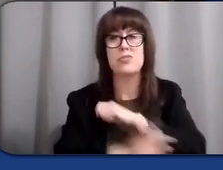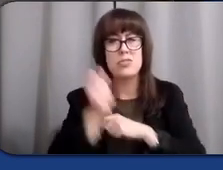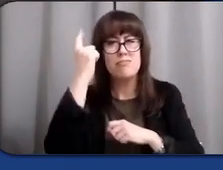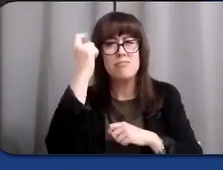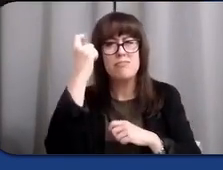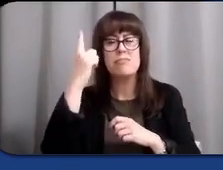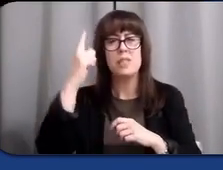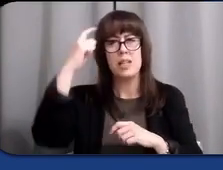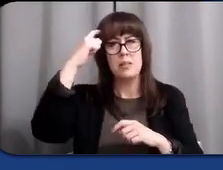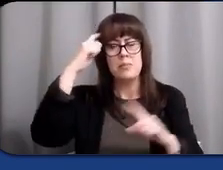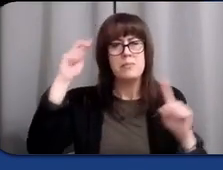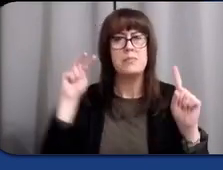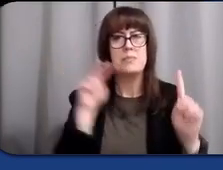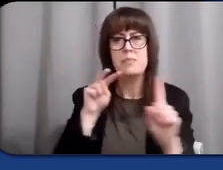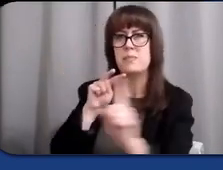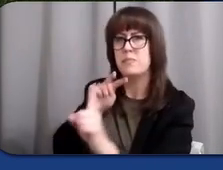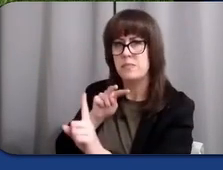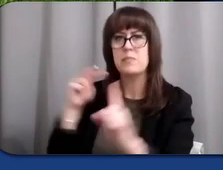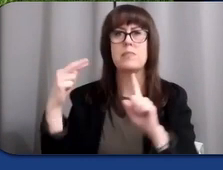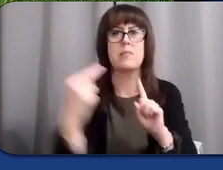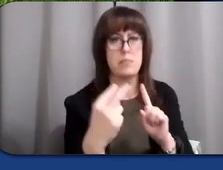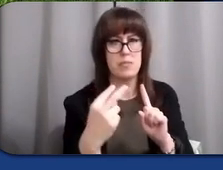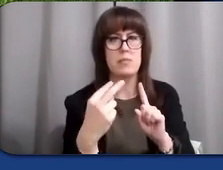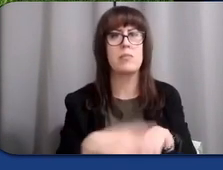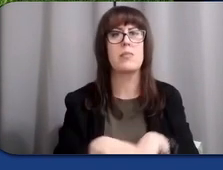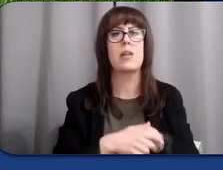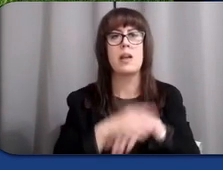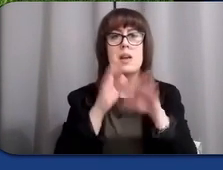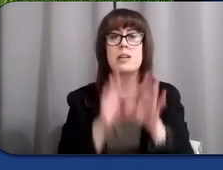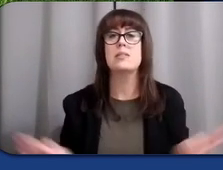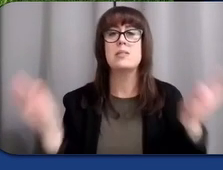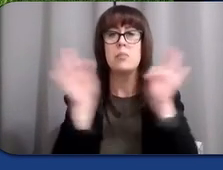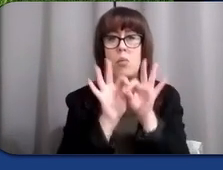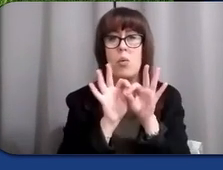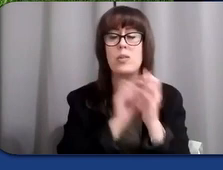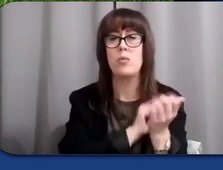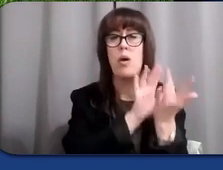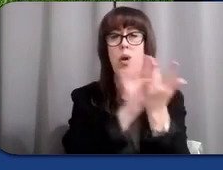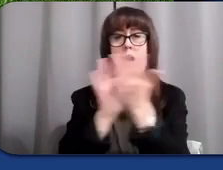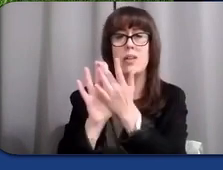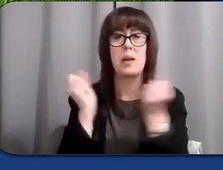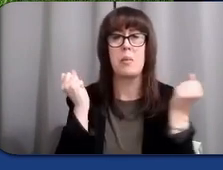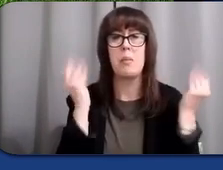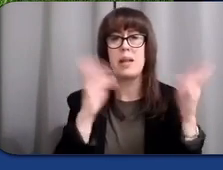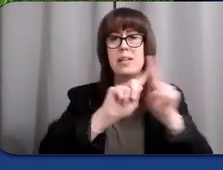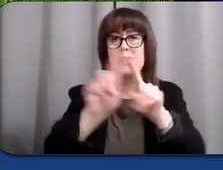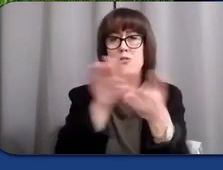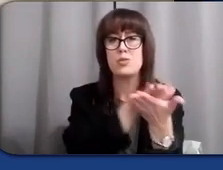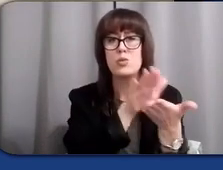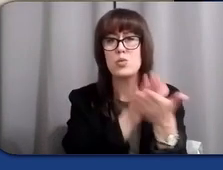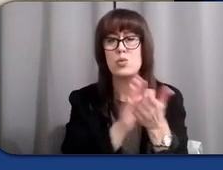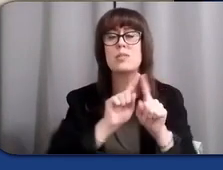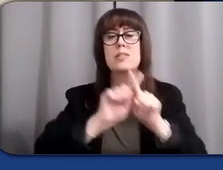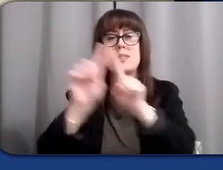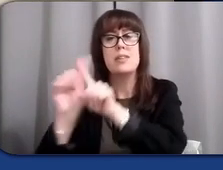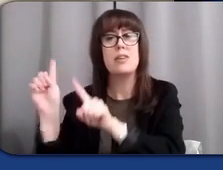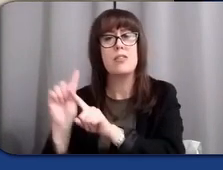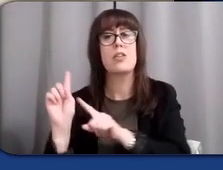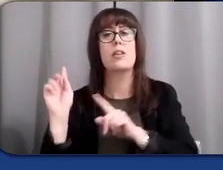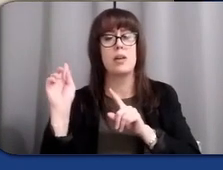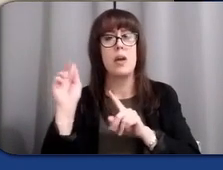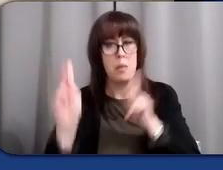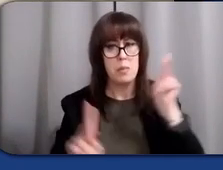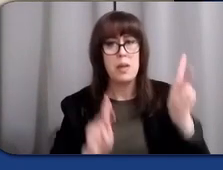to having that, not just at his school, but to multiple schools and multiple people out throughout the country. And we're more than proud to be able to be a part